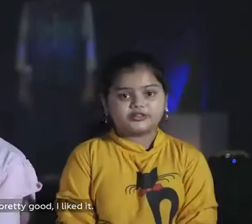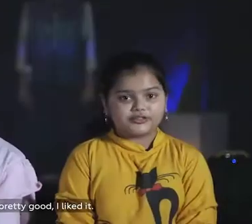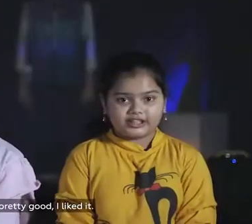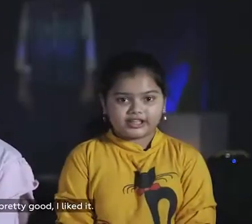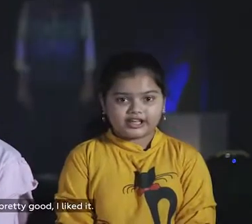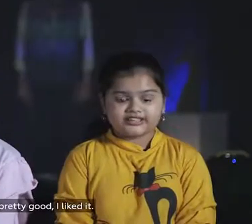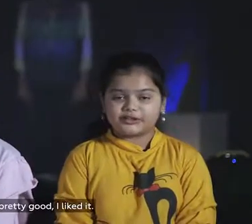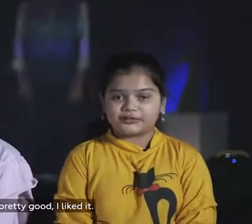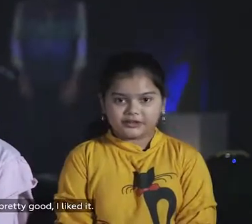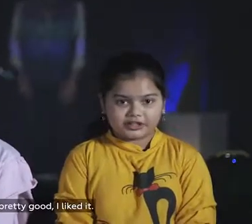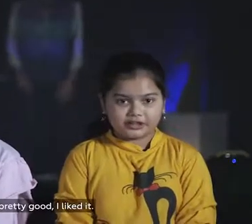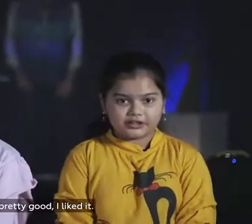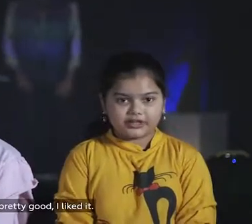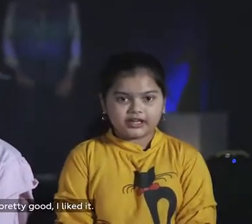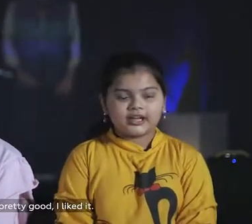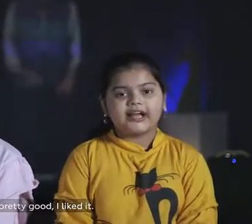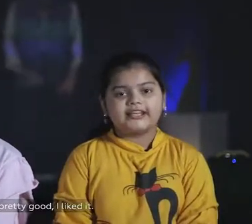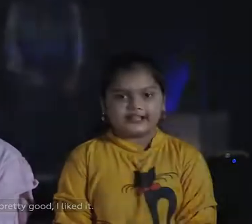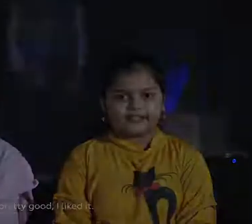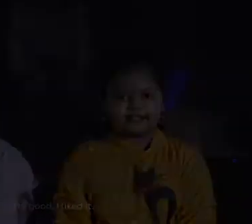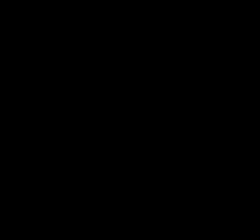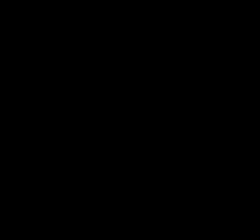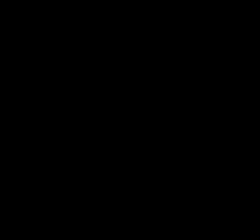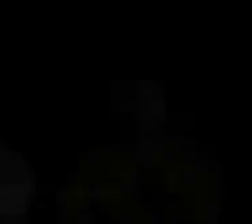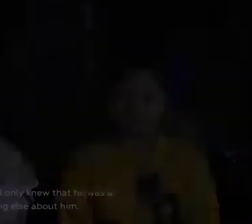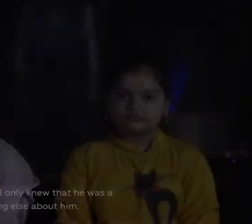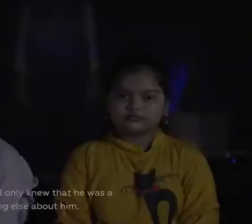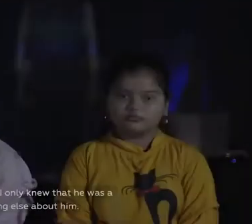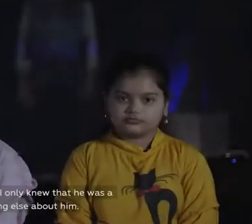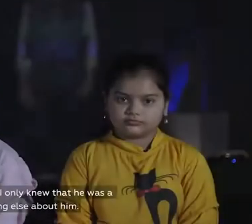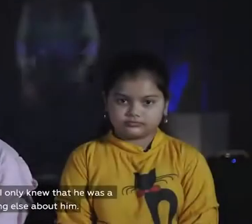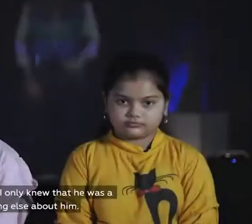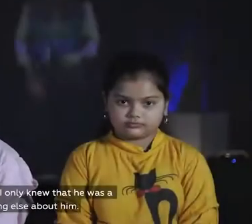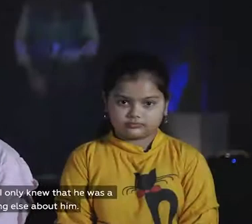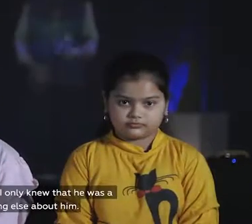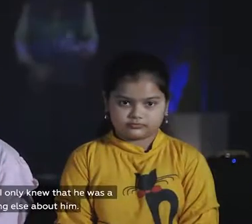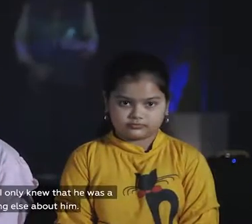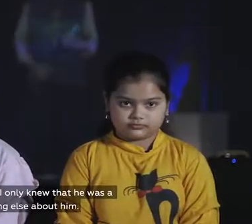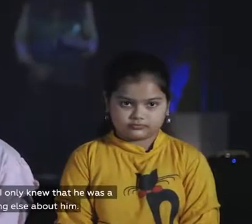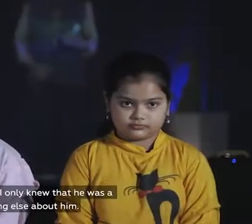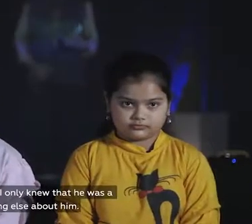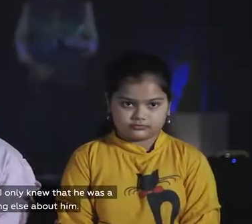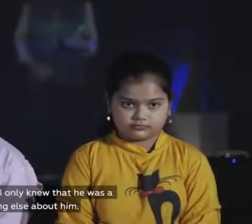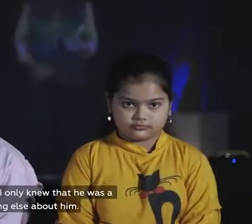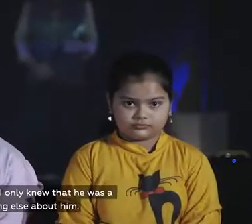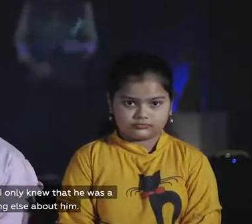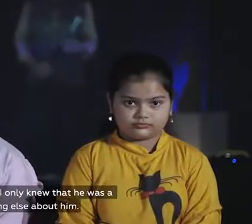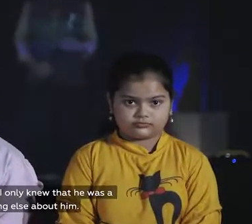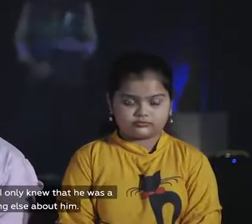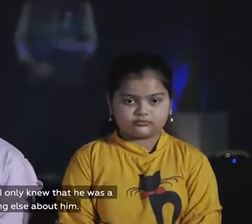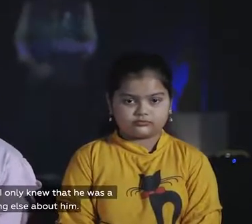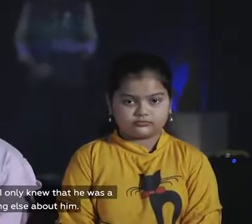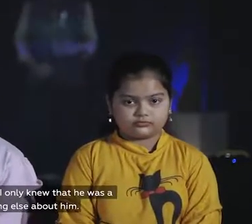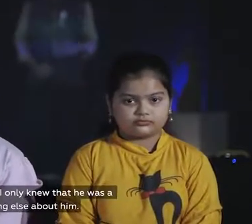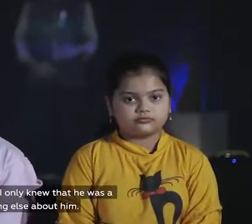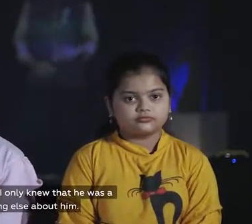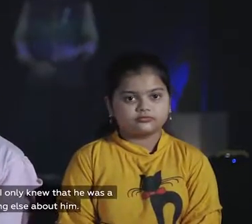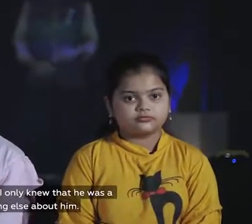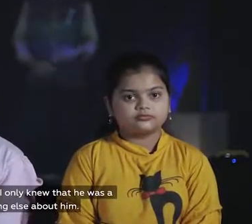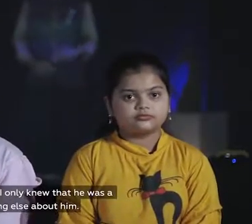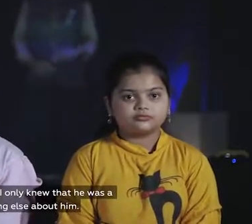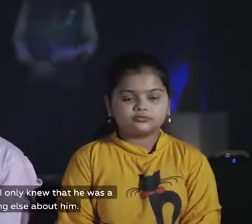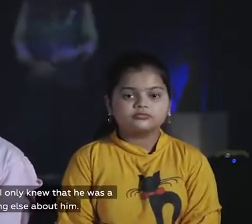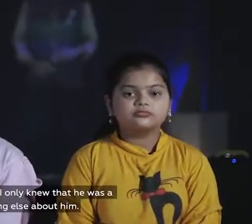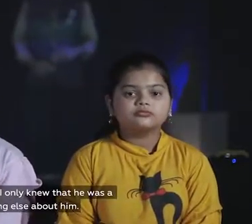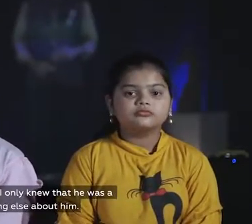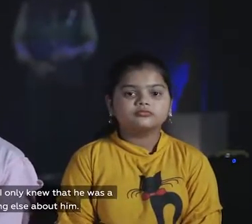It was very nice and it was pretty good. I liked it. I learned much about MF Hussain. I only knew that he was a painter